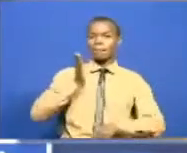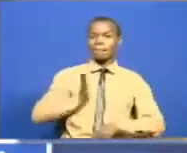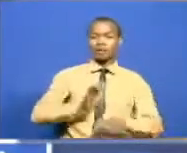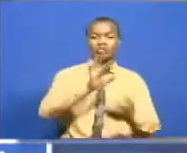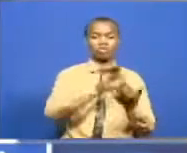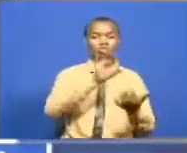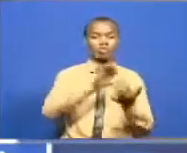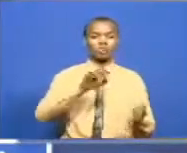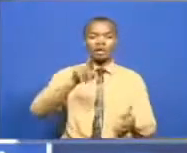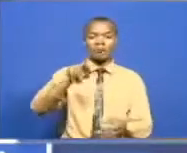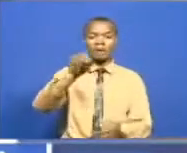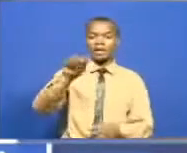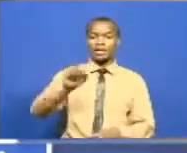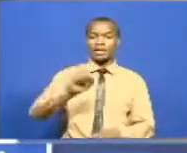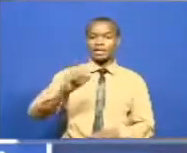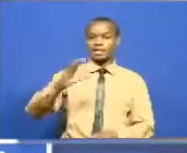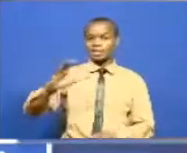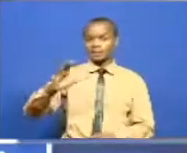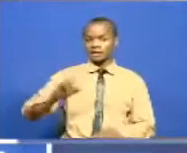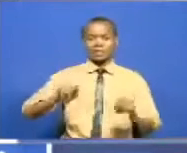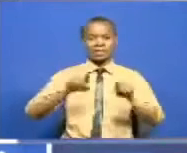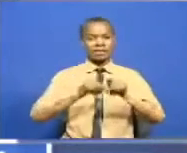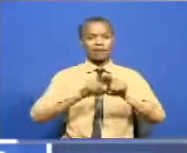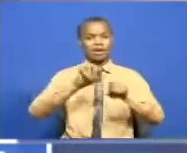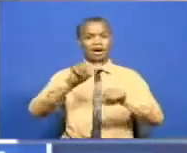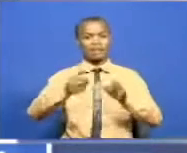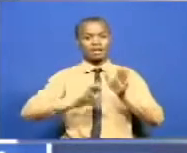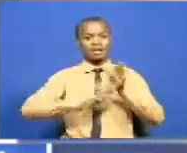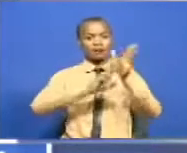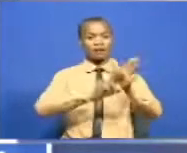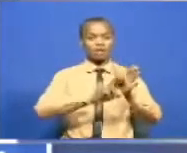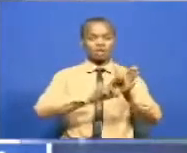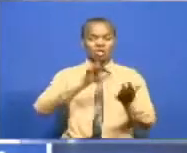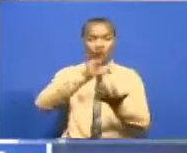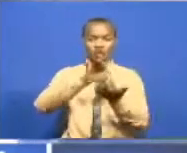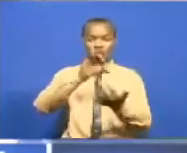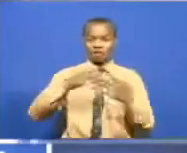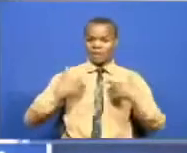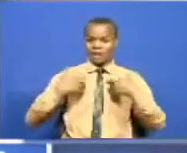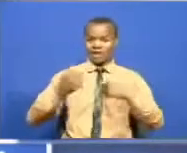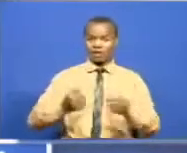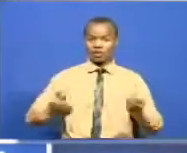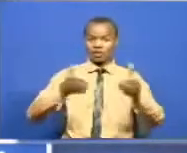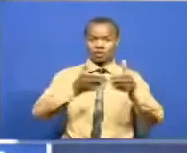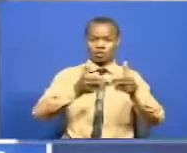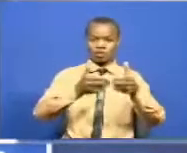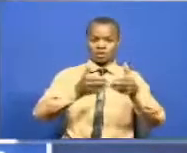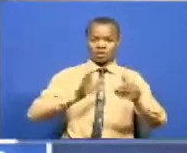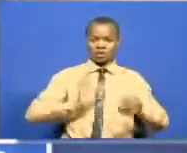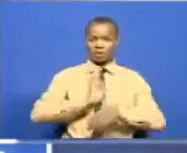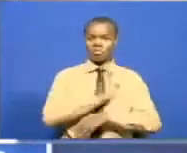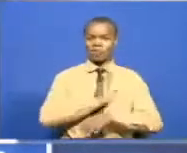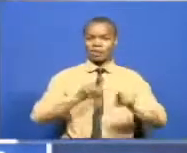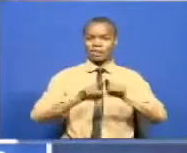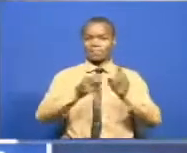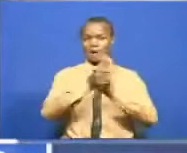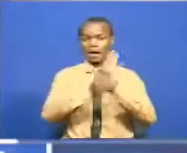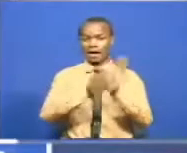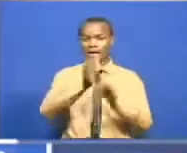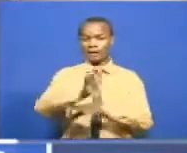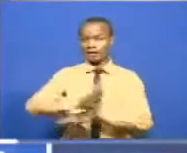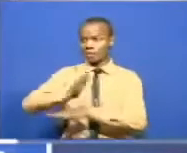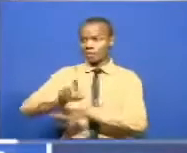Service Commission, one representative nominated by health regulatory bodies established under an Act of Parliament, one